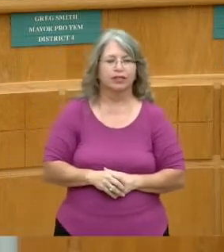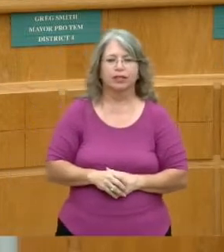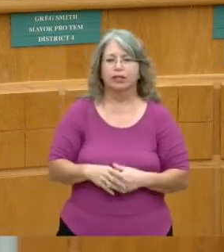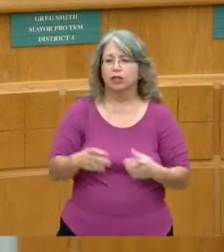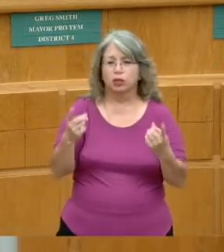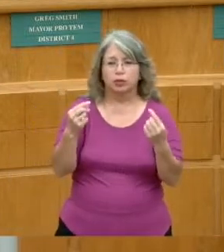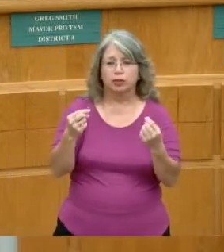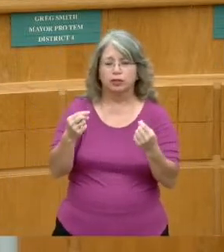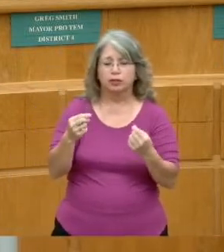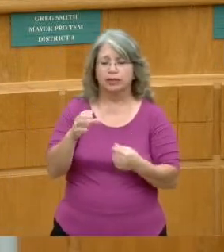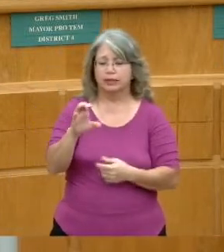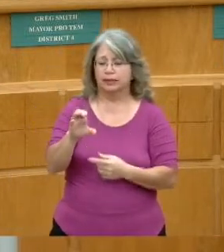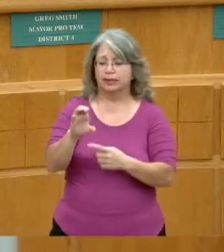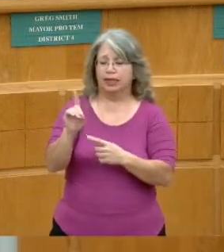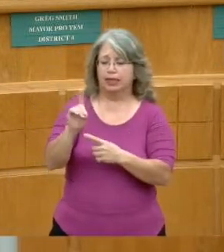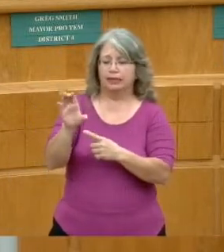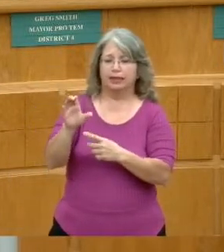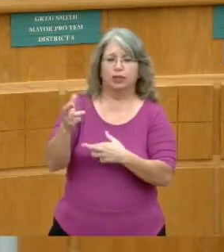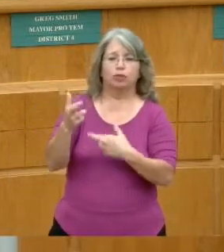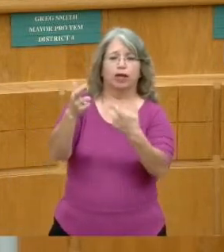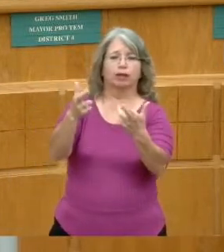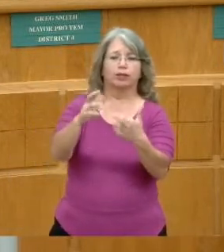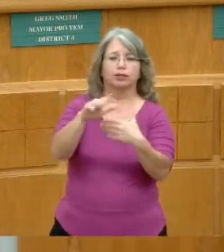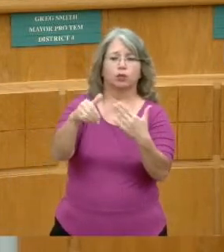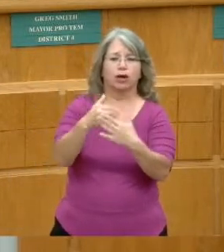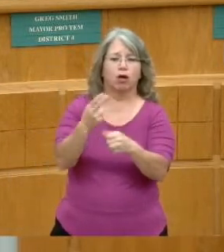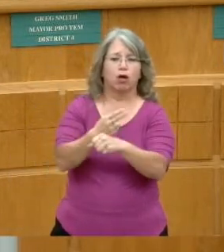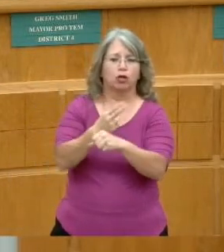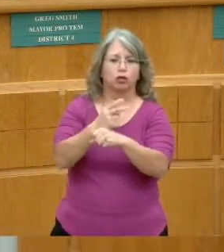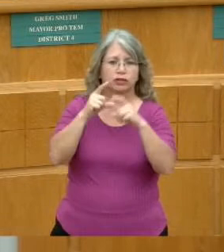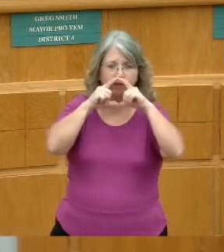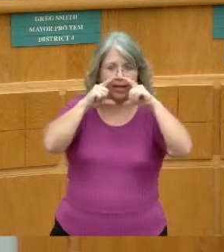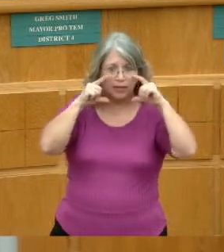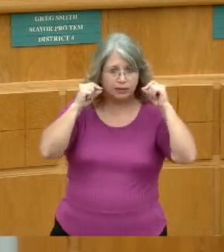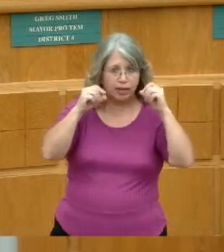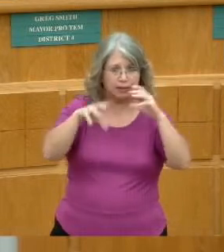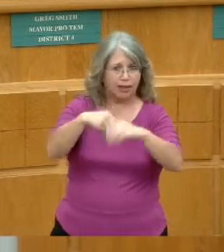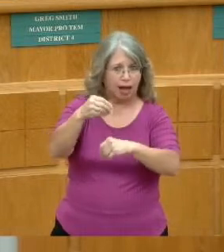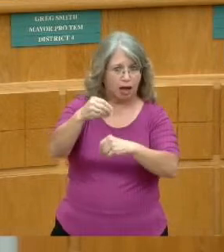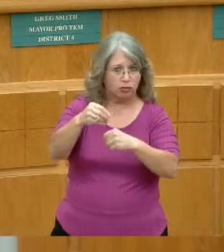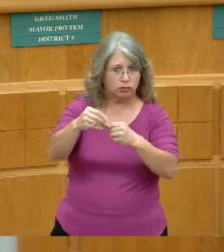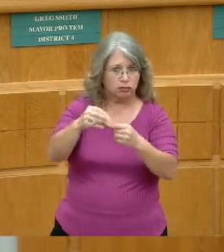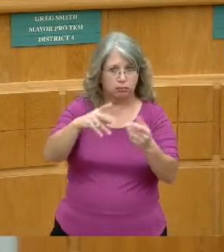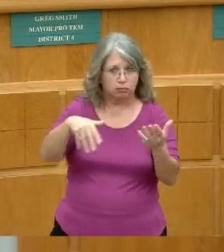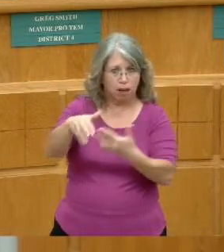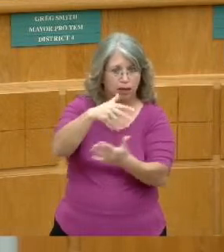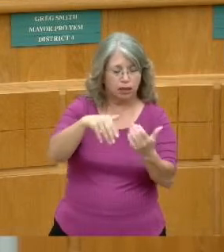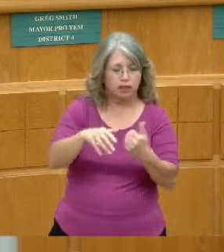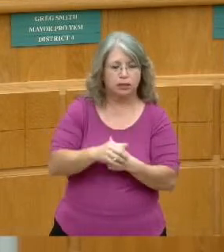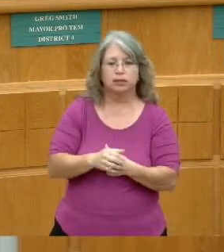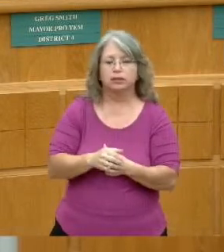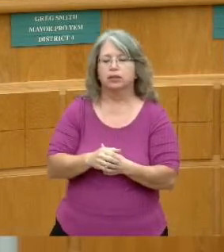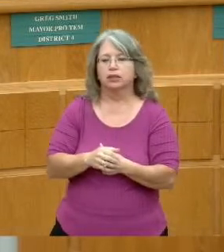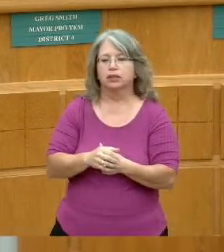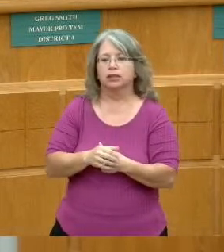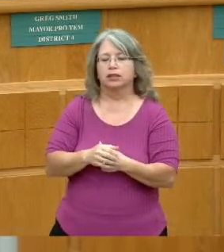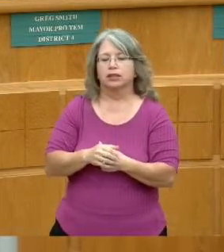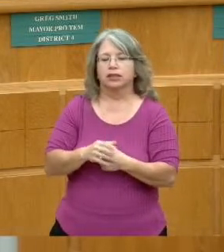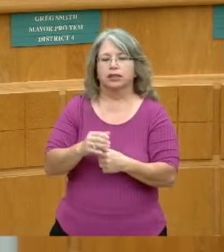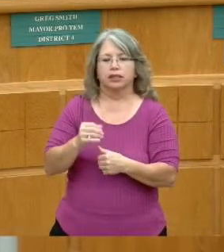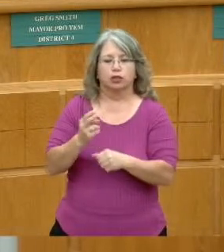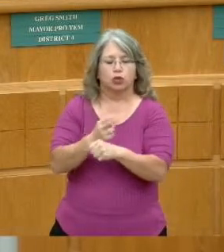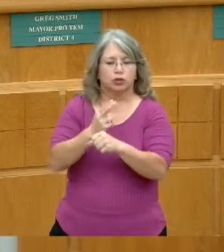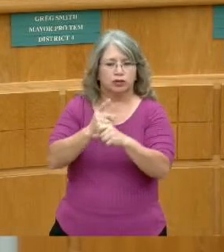all wear face coverings when we're out in public, that we self-isolate when we're symptomatic, that we stay at home if we can. If